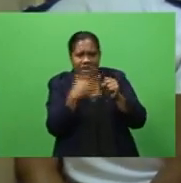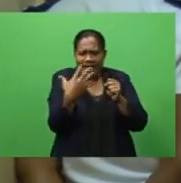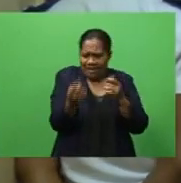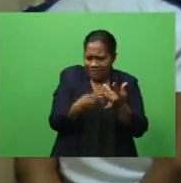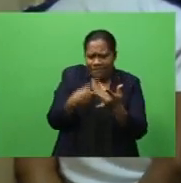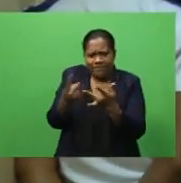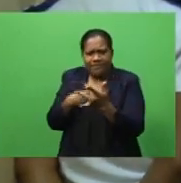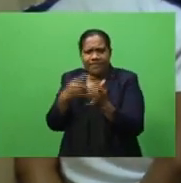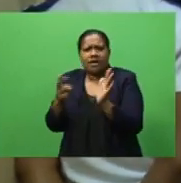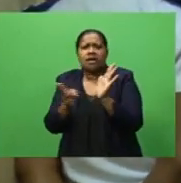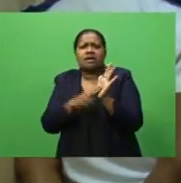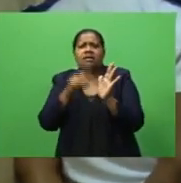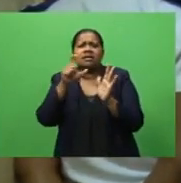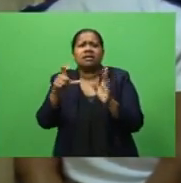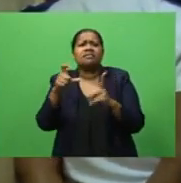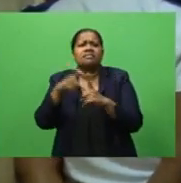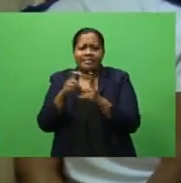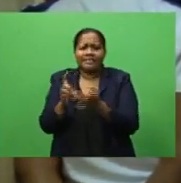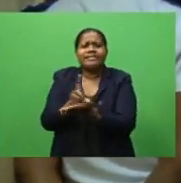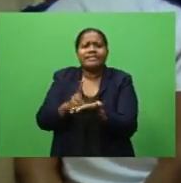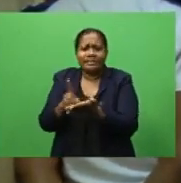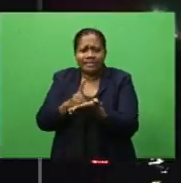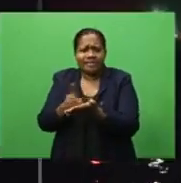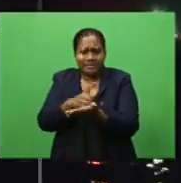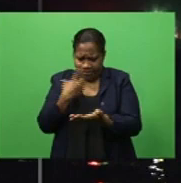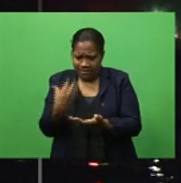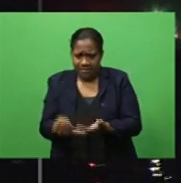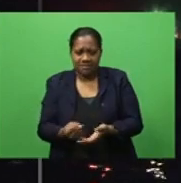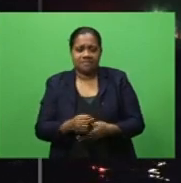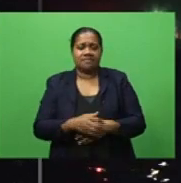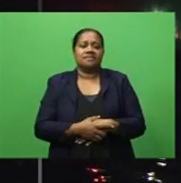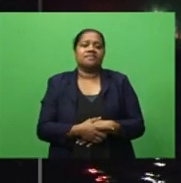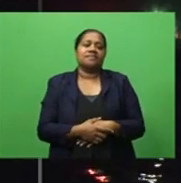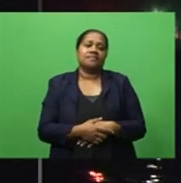communicable diseases. Kelly Vadhala, FBC News.